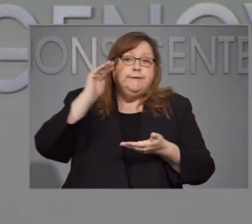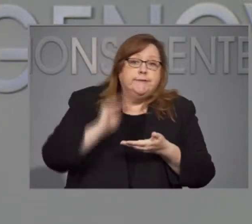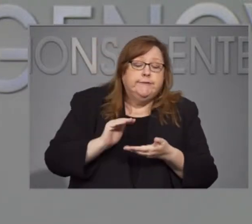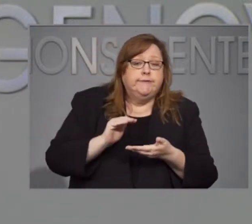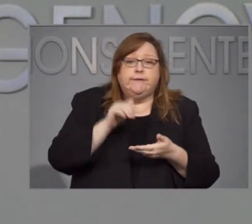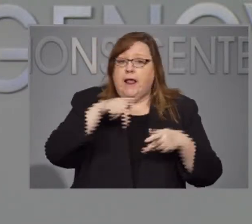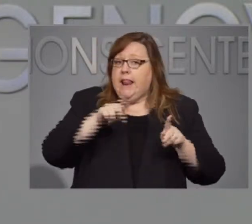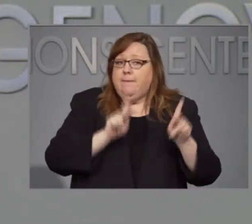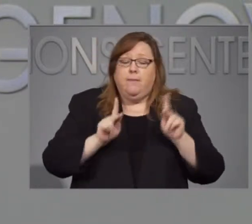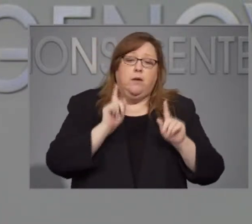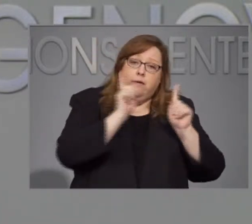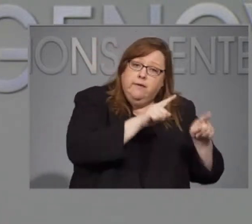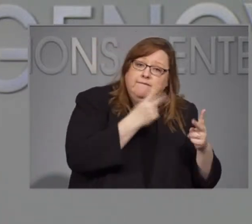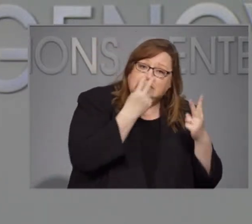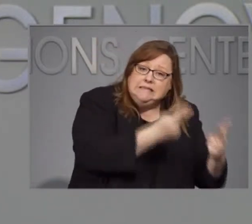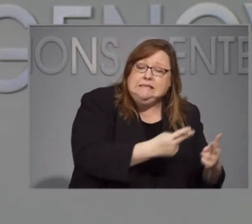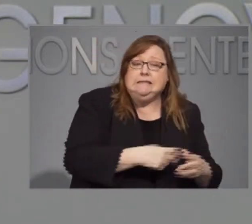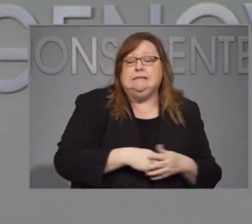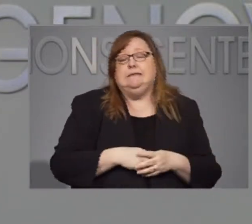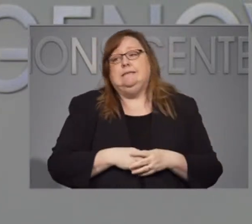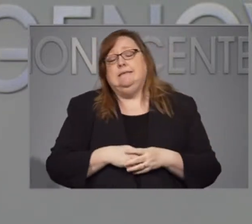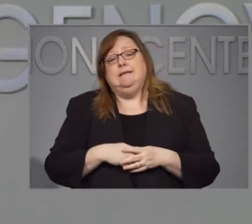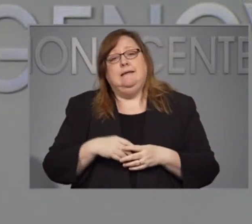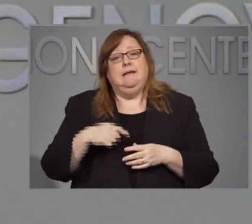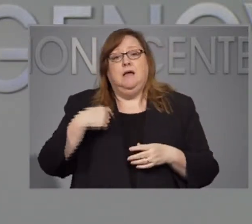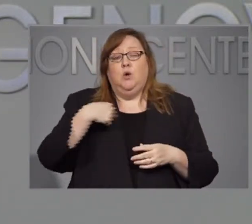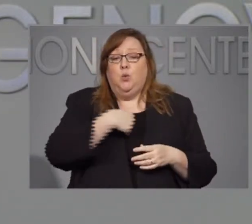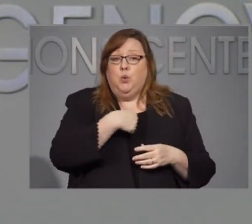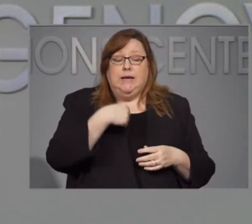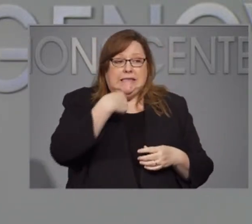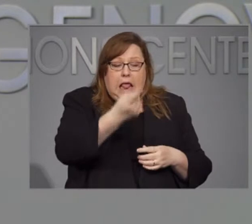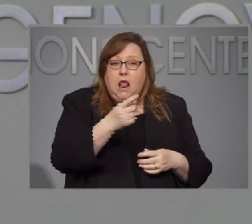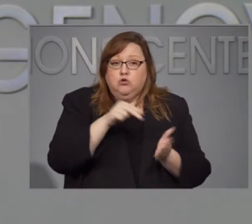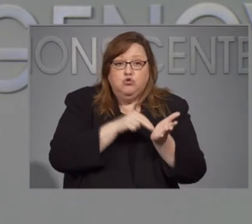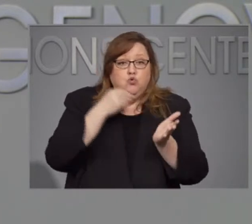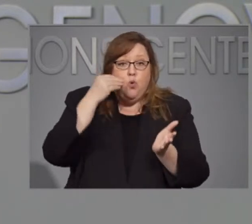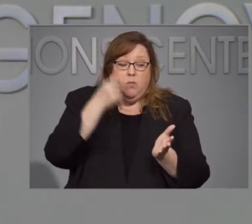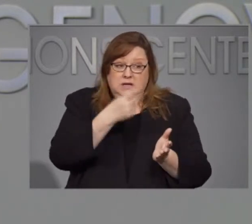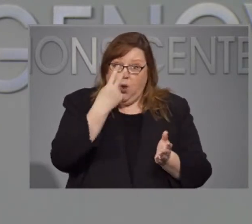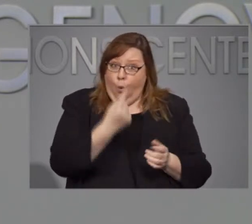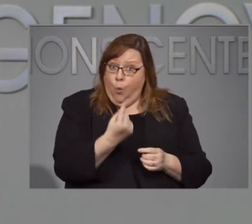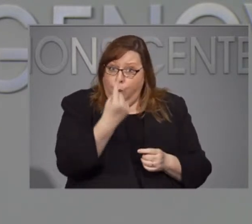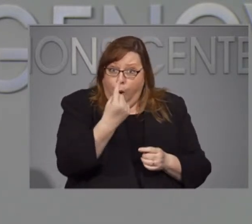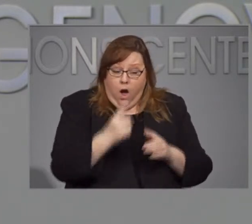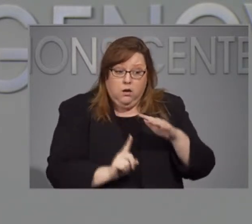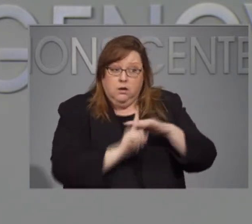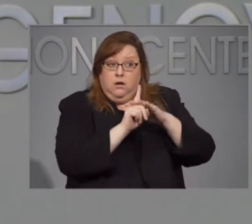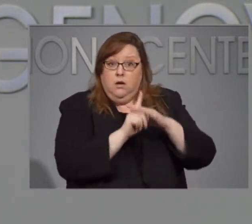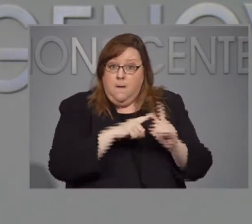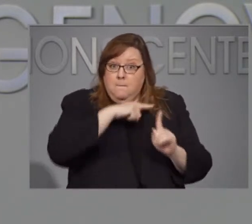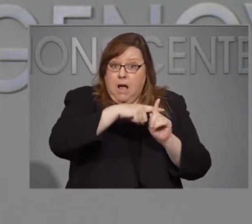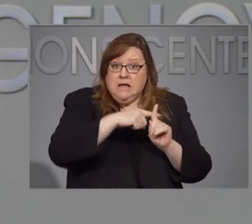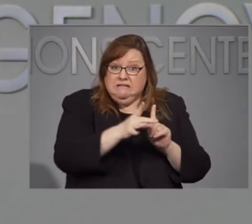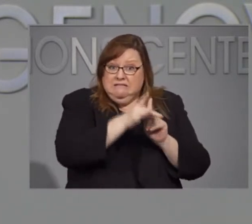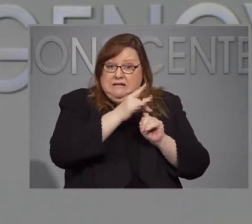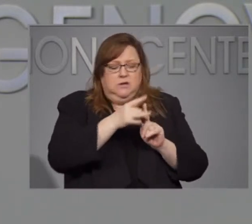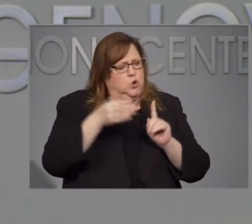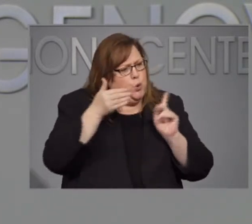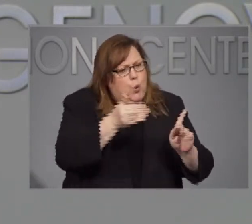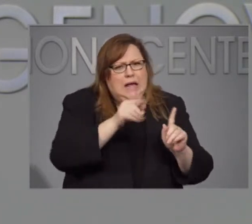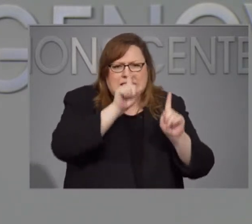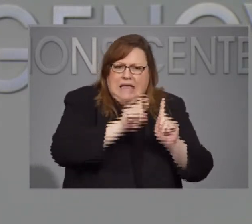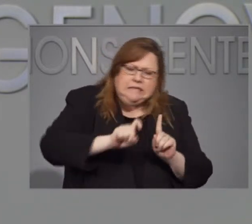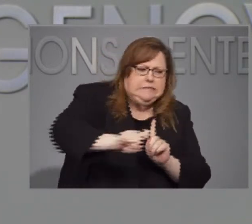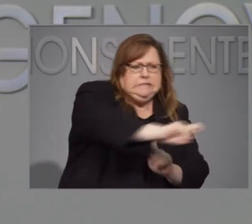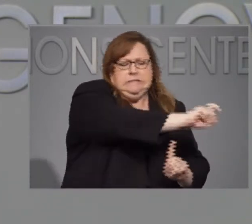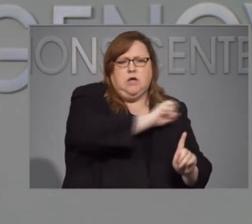having folks, if they see even one case of COVID-19, to test everyone. But we wanted to go further. We